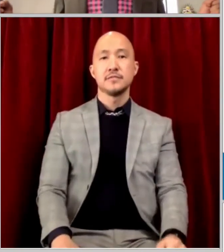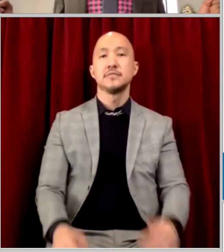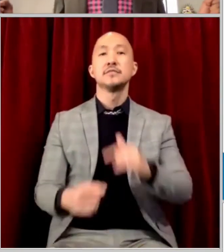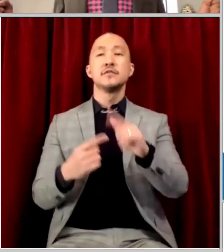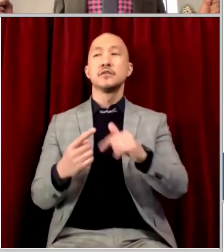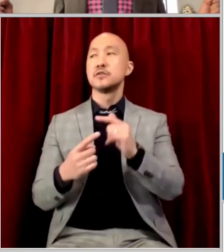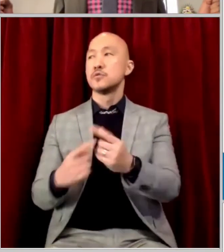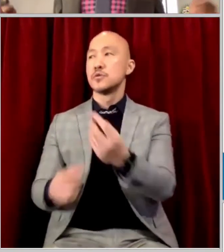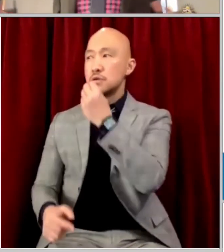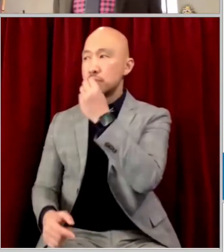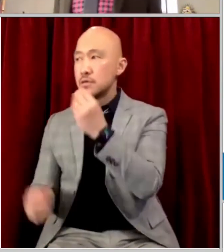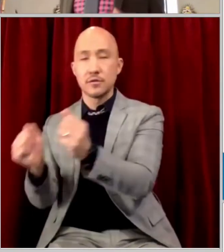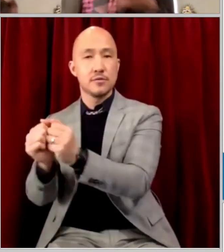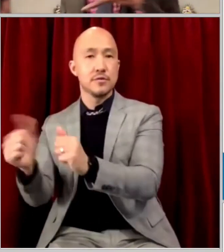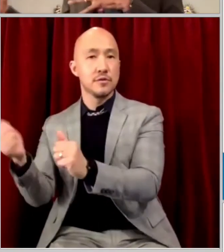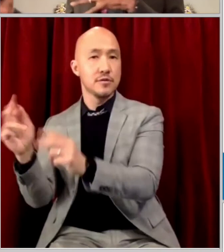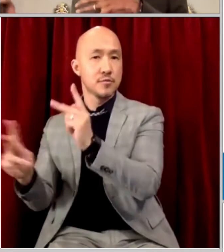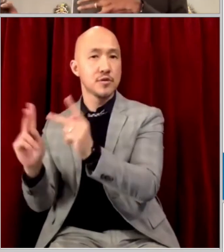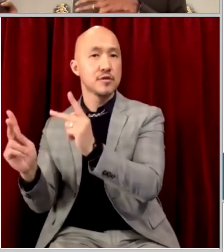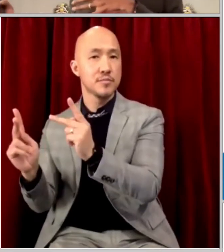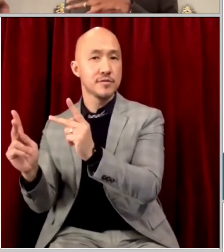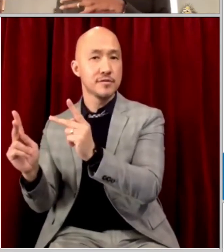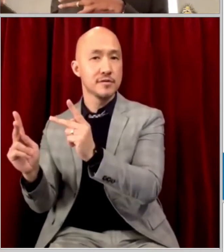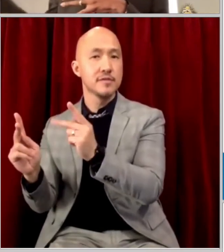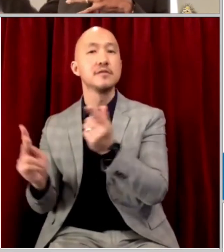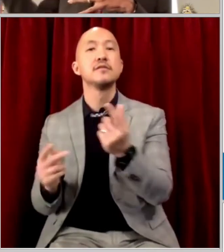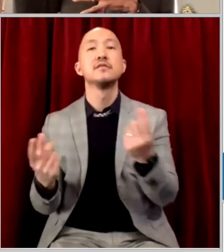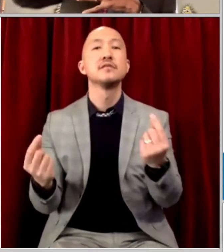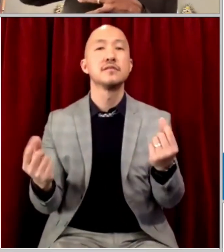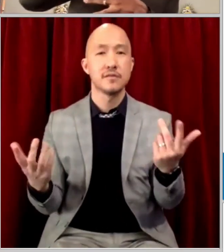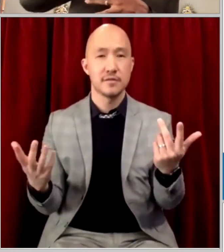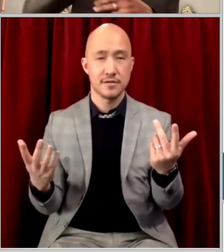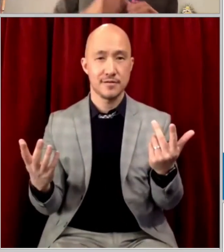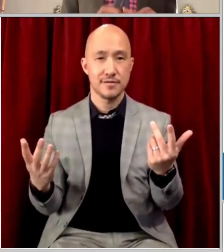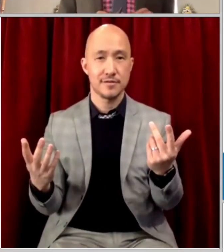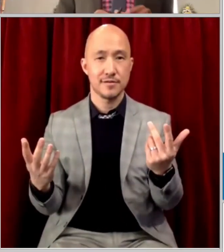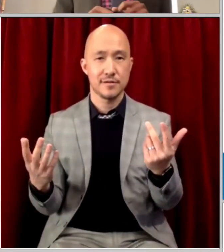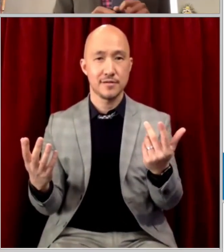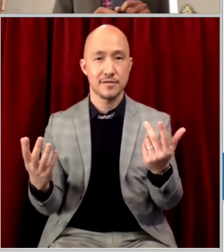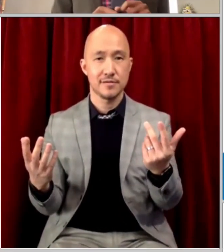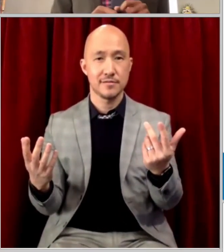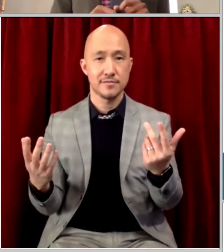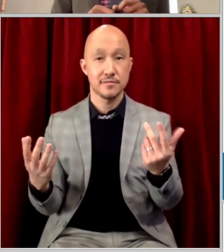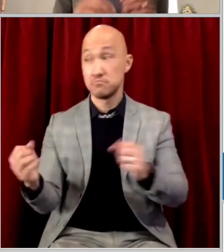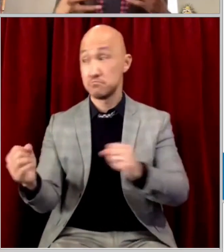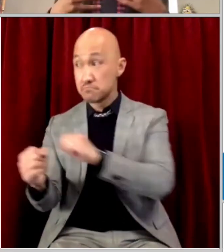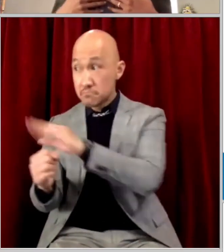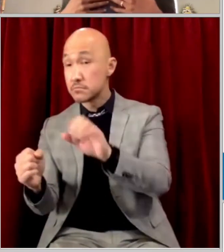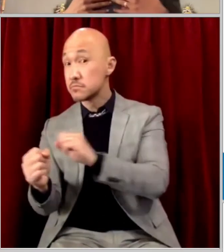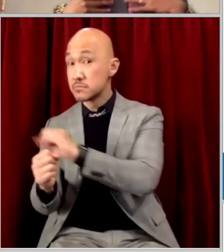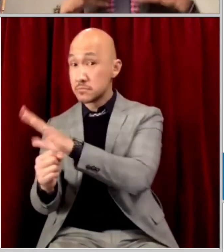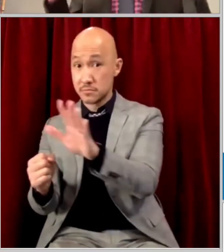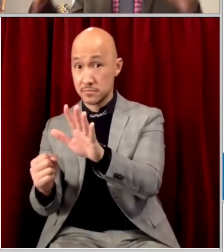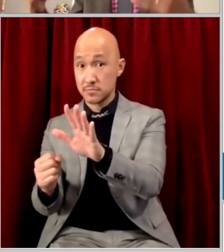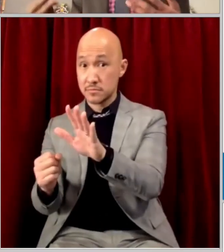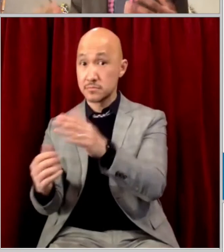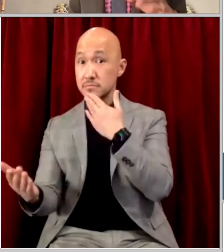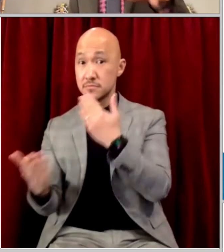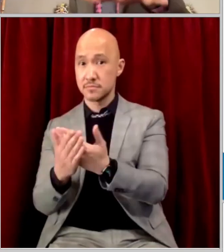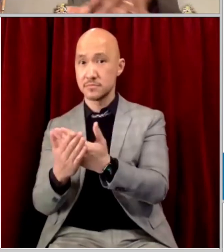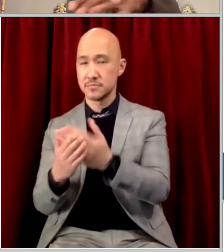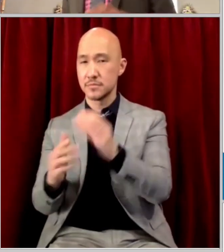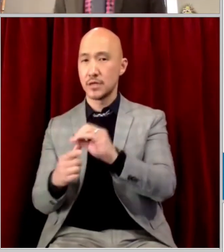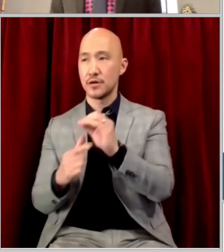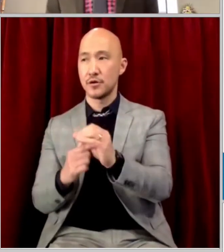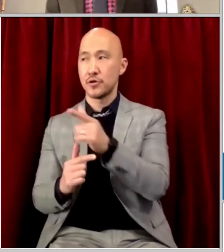Jesus? Or is that an opportunity for that person to try to cover over your light? We need to make sure that we are shining